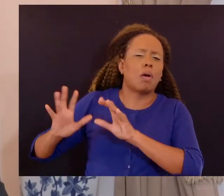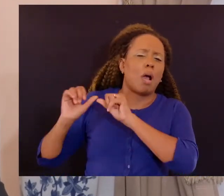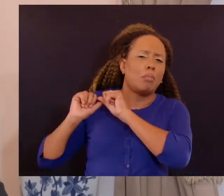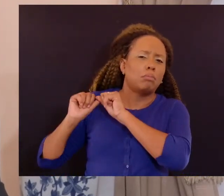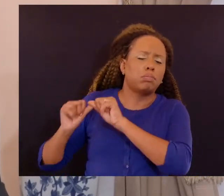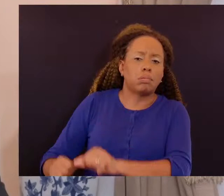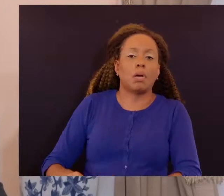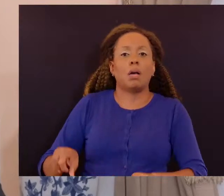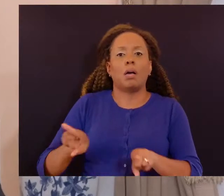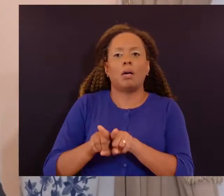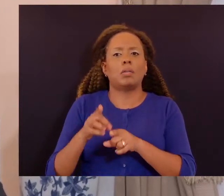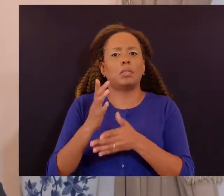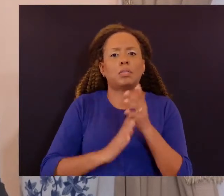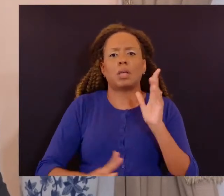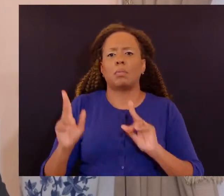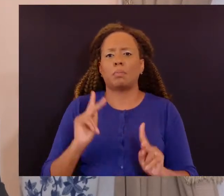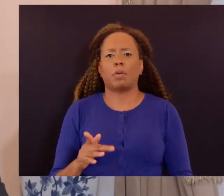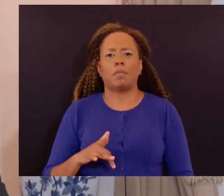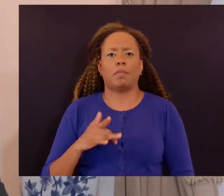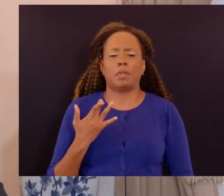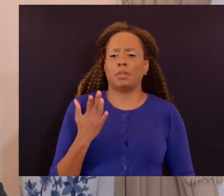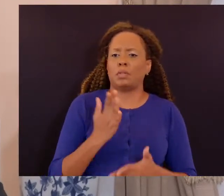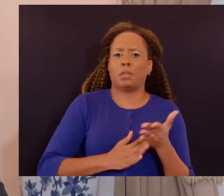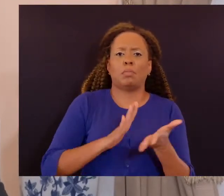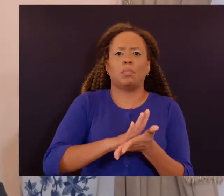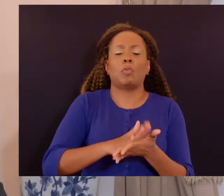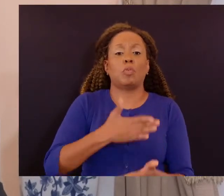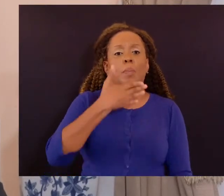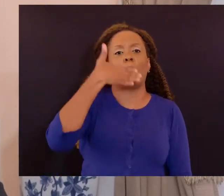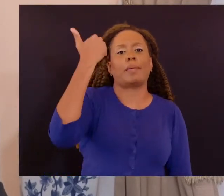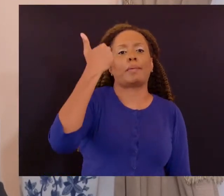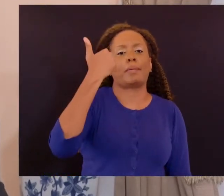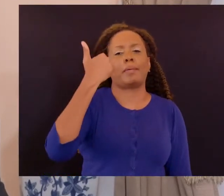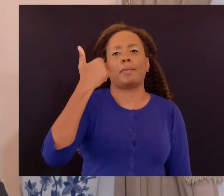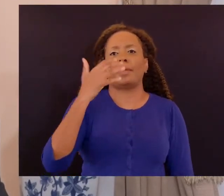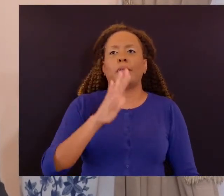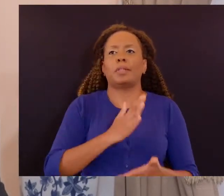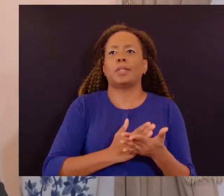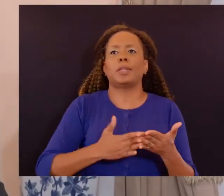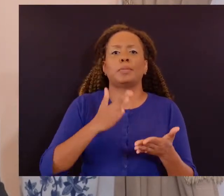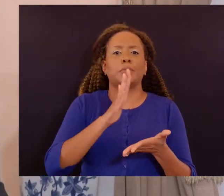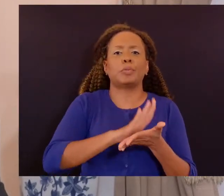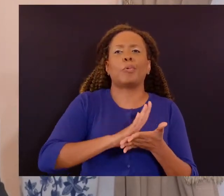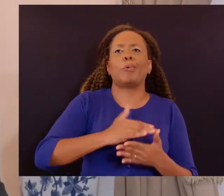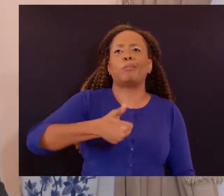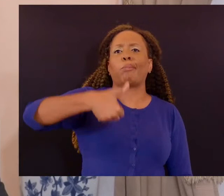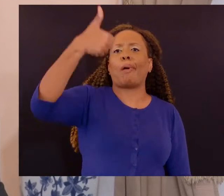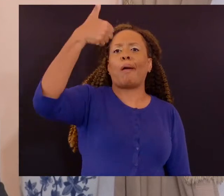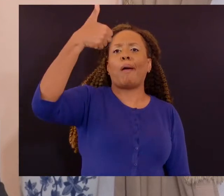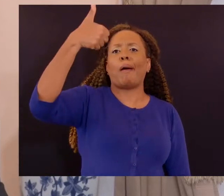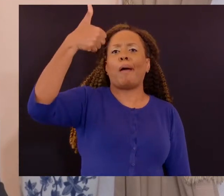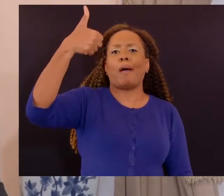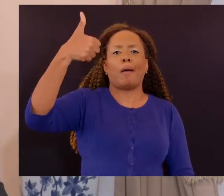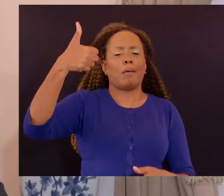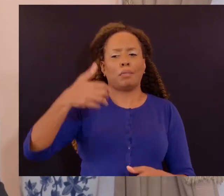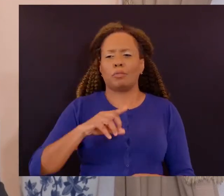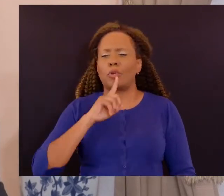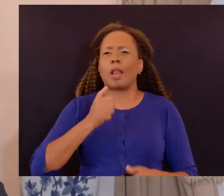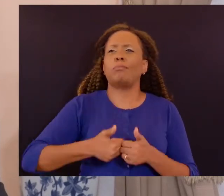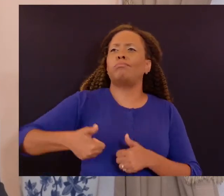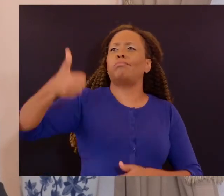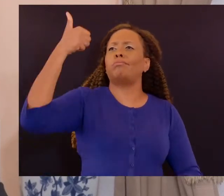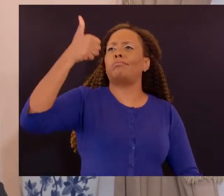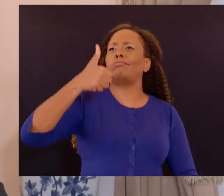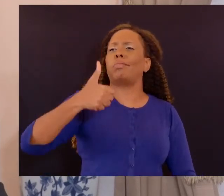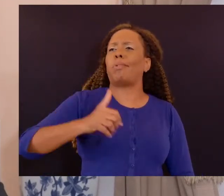than others and others not adequate or sufficient enough for our students. But instead that we improve the quality of instruction,